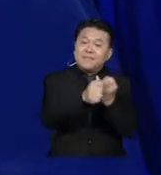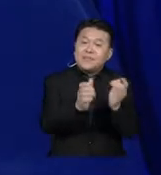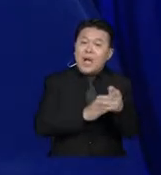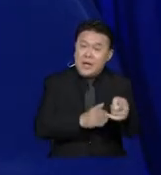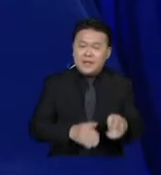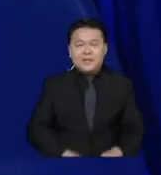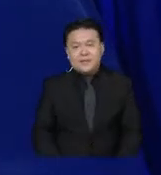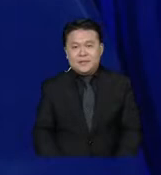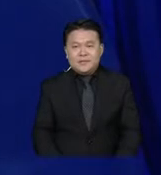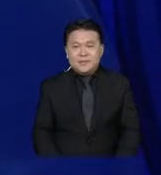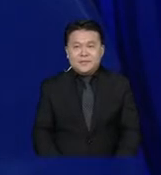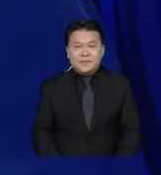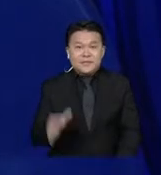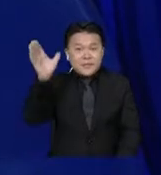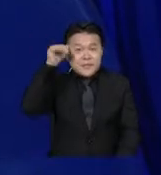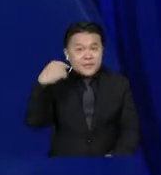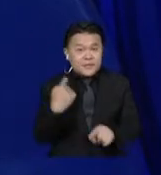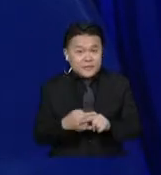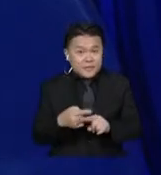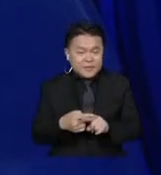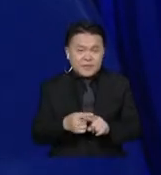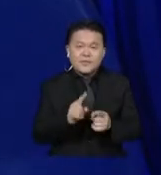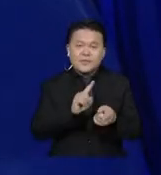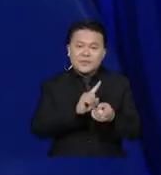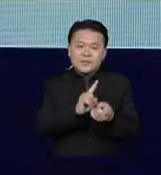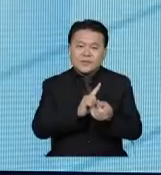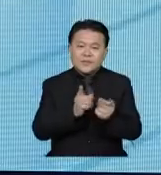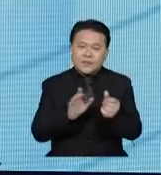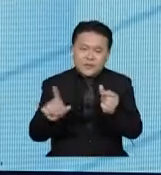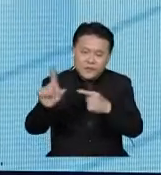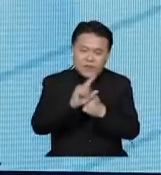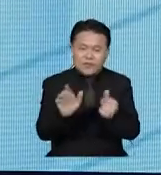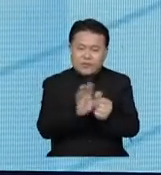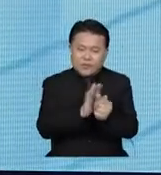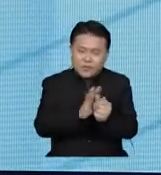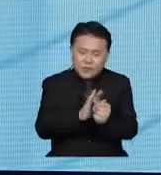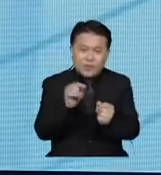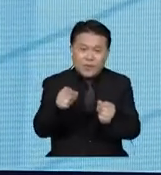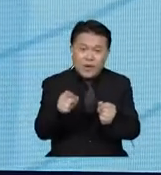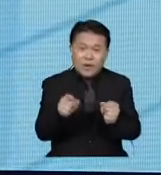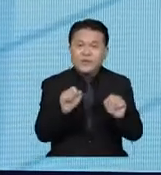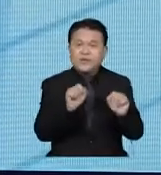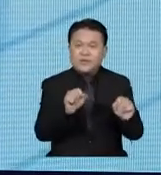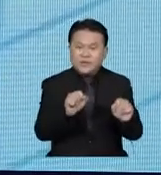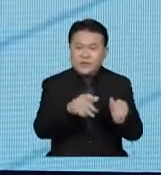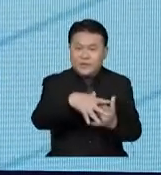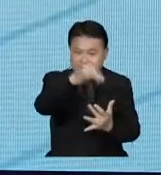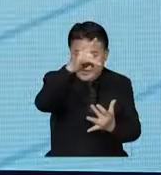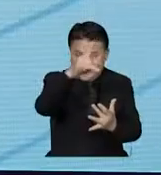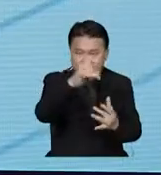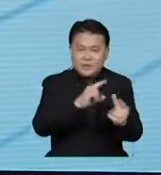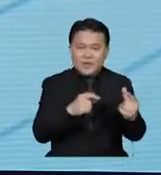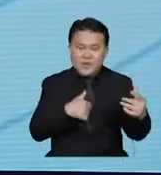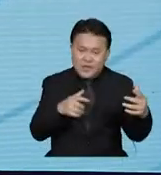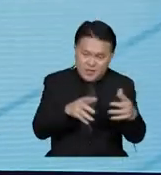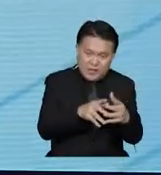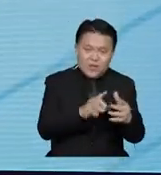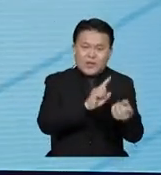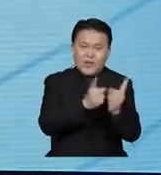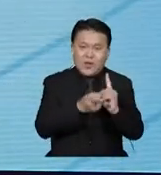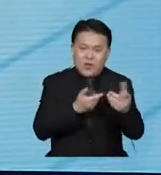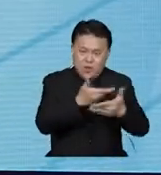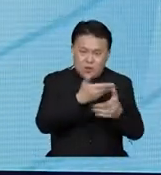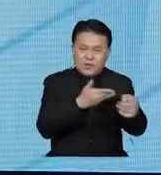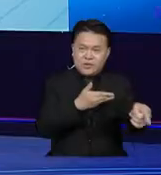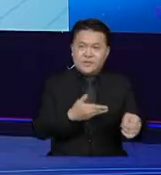how bonobos cooperate and communicate too. In one cooperation test, we gave bonobos